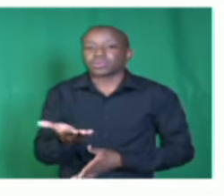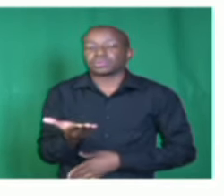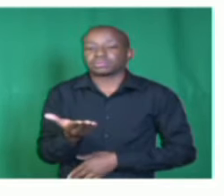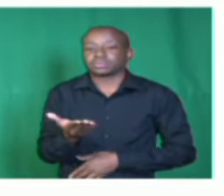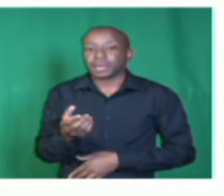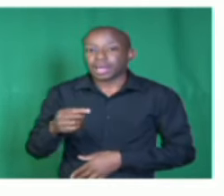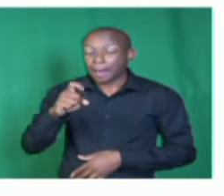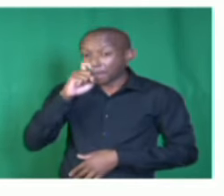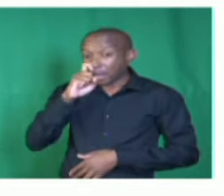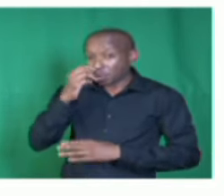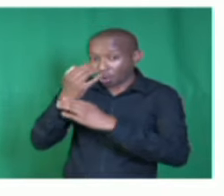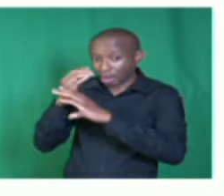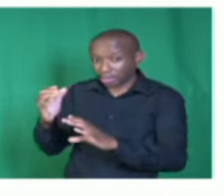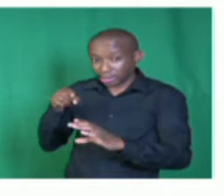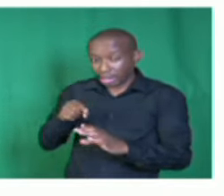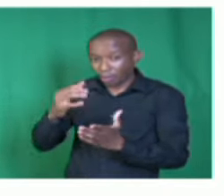European countries